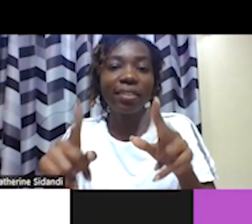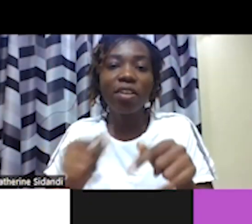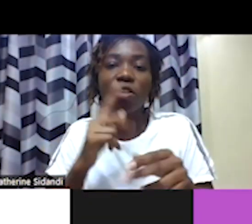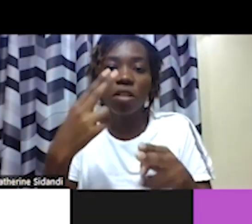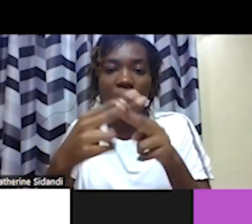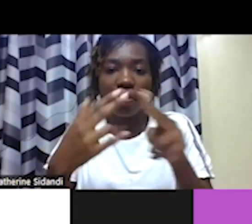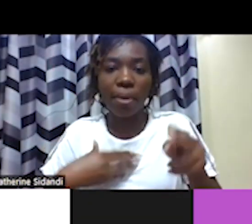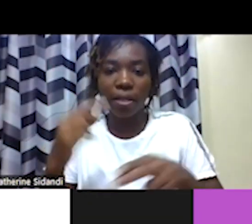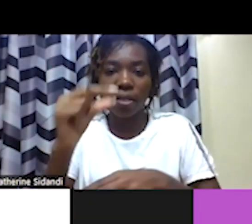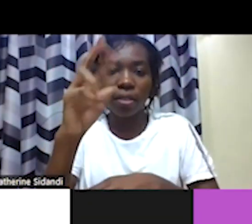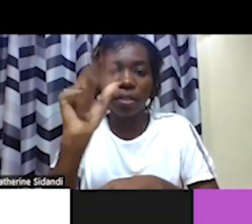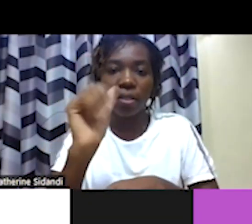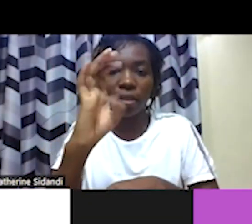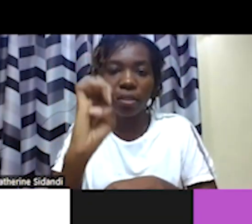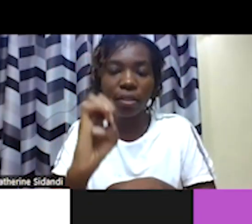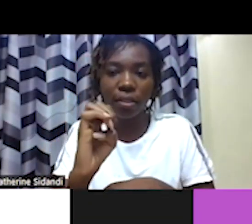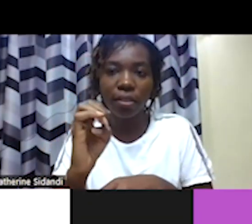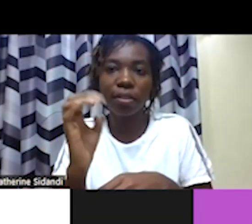So my name is Grace Nzula.